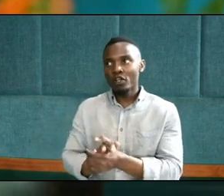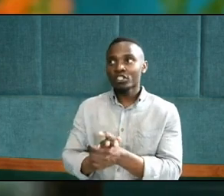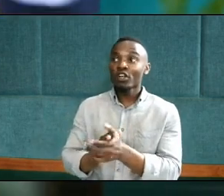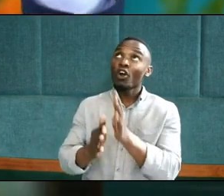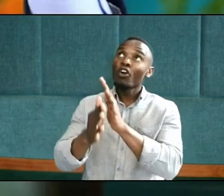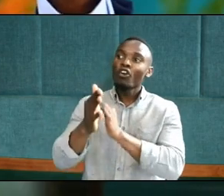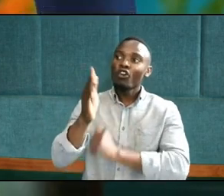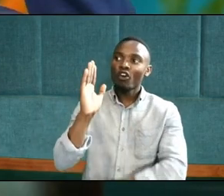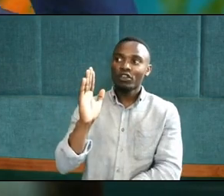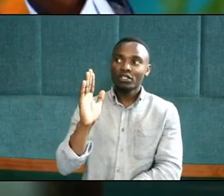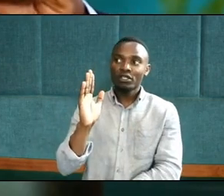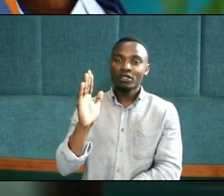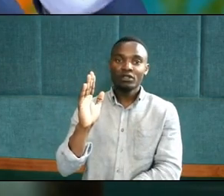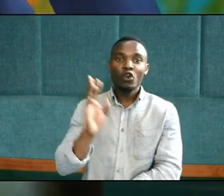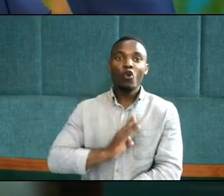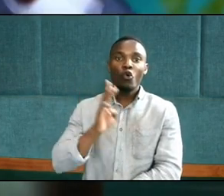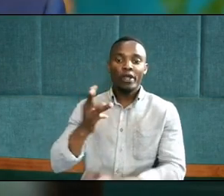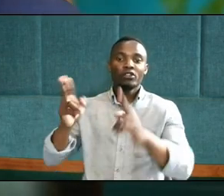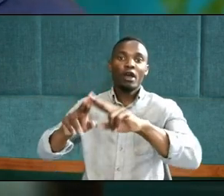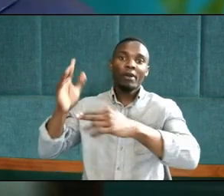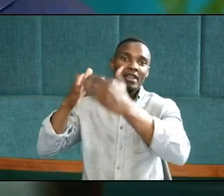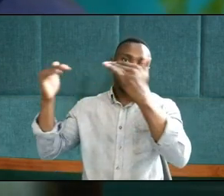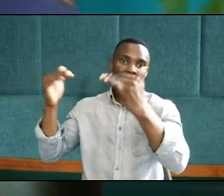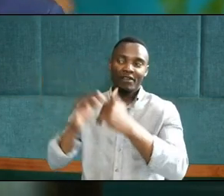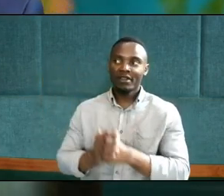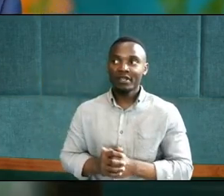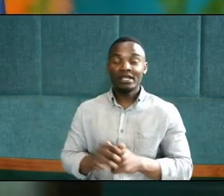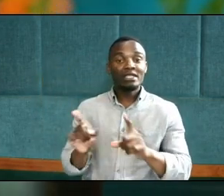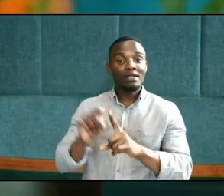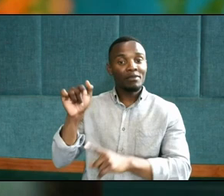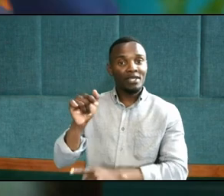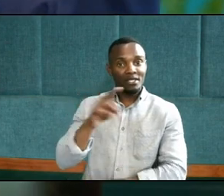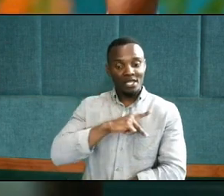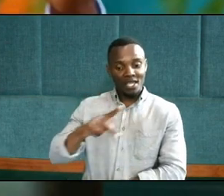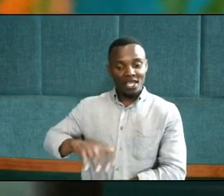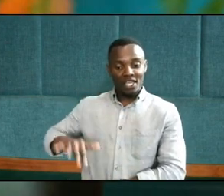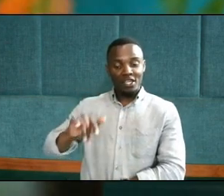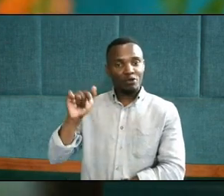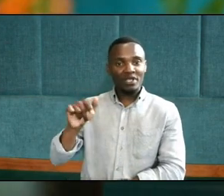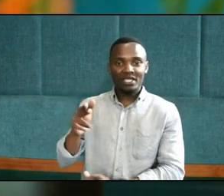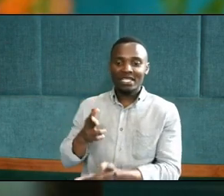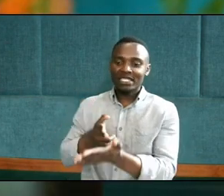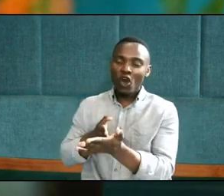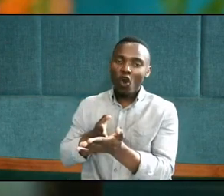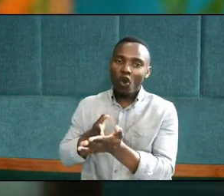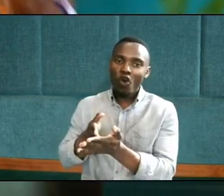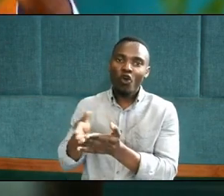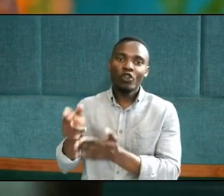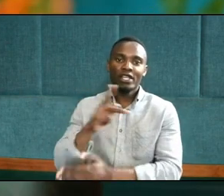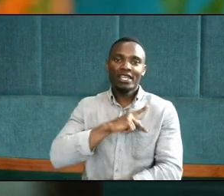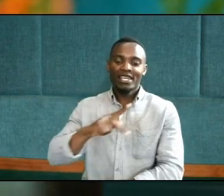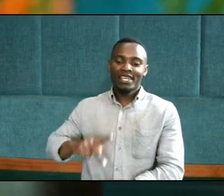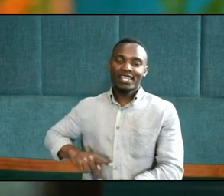be done in it as in heaven. So this kingdom that we are talking about is a holy kingdom. It